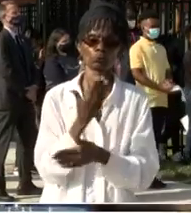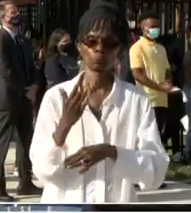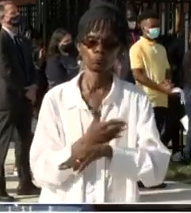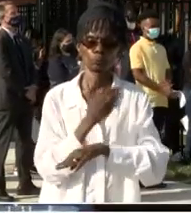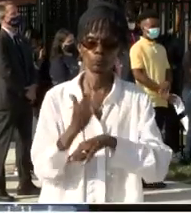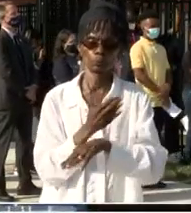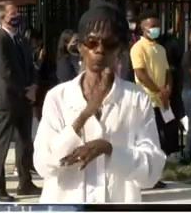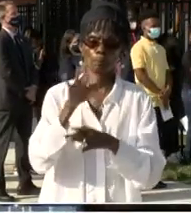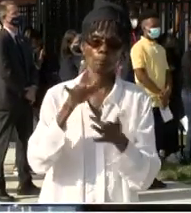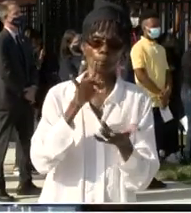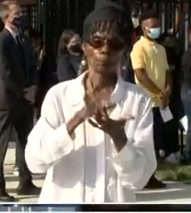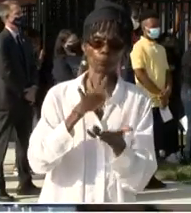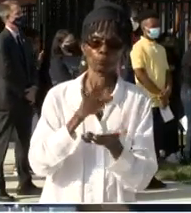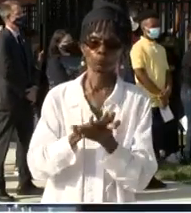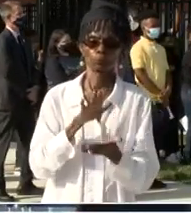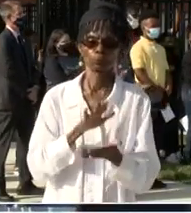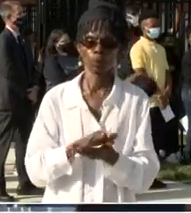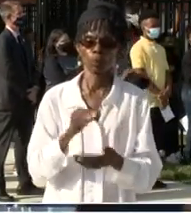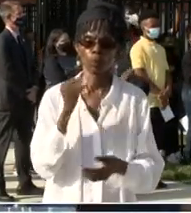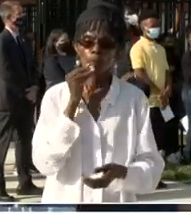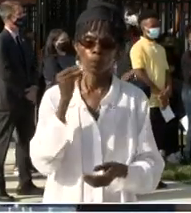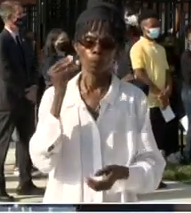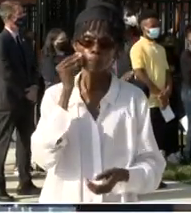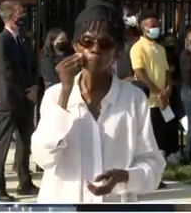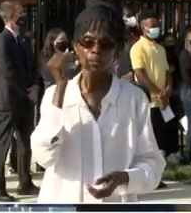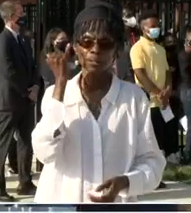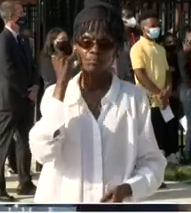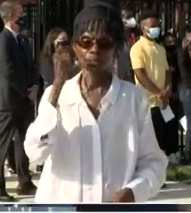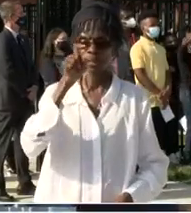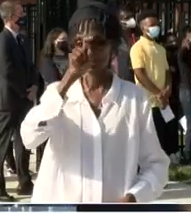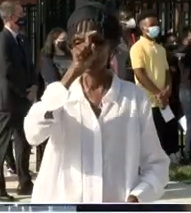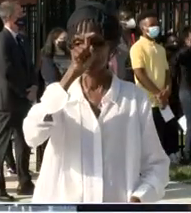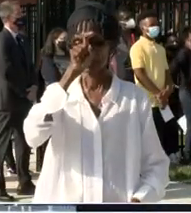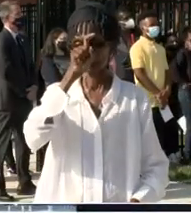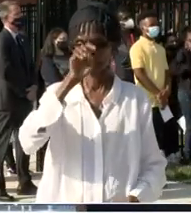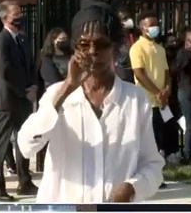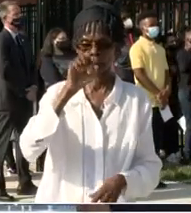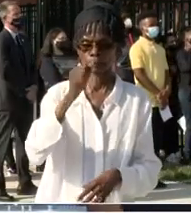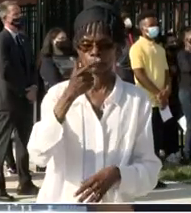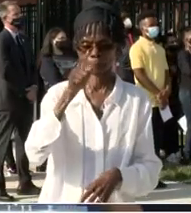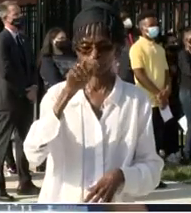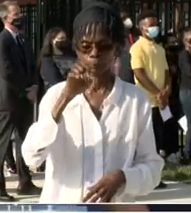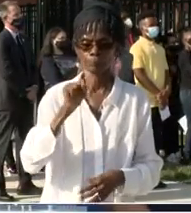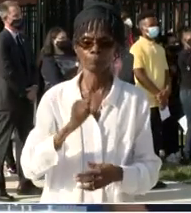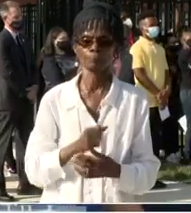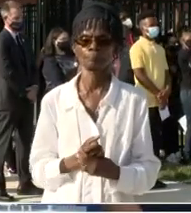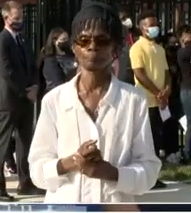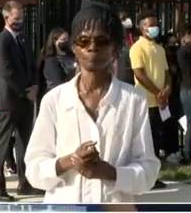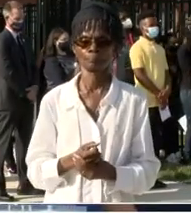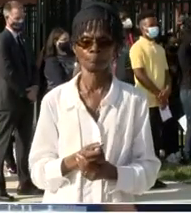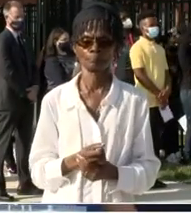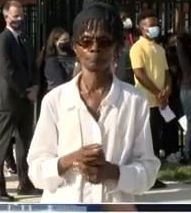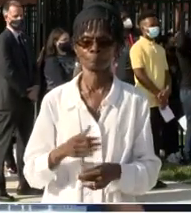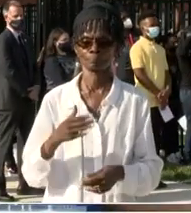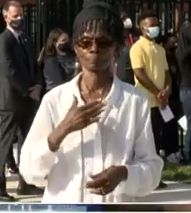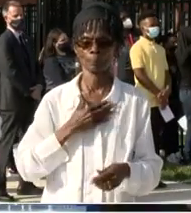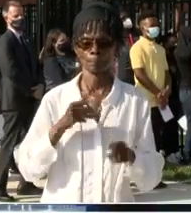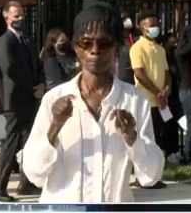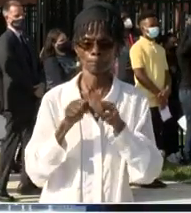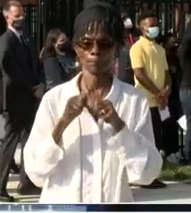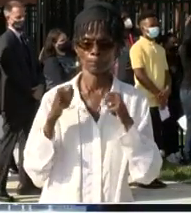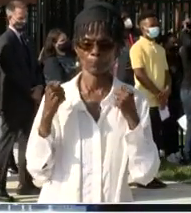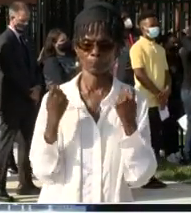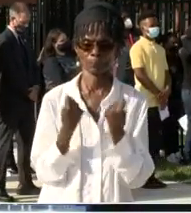the Elliott Hine Eagles. I am Keith Anderson, Director of the Department of General Services. My team and I are